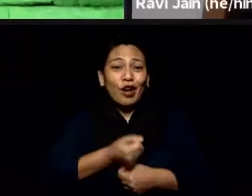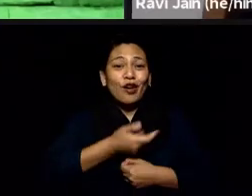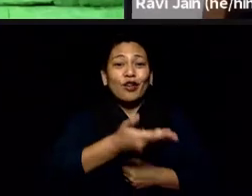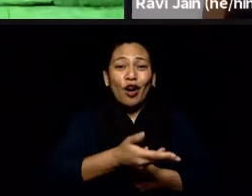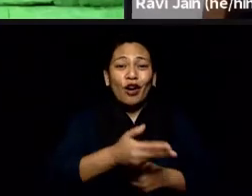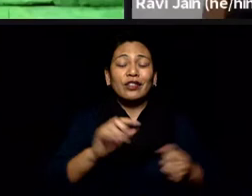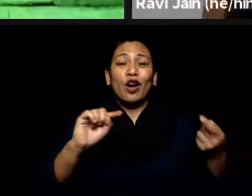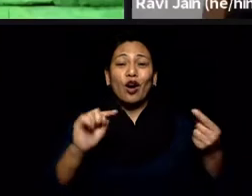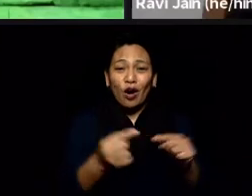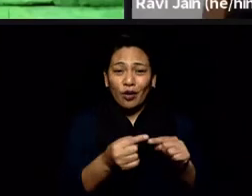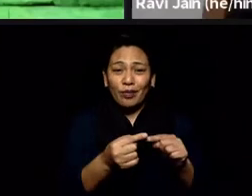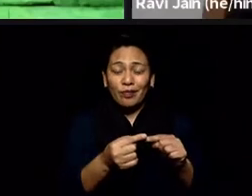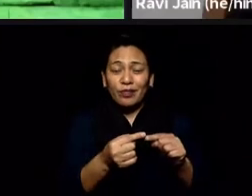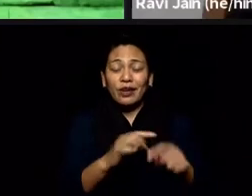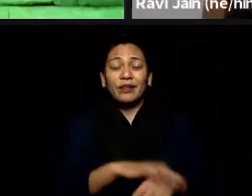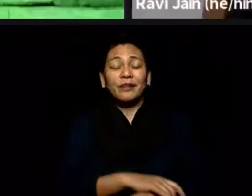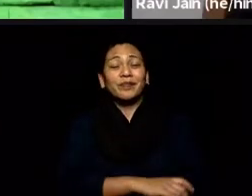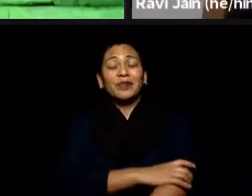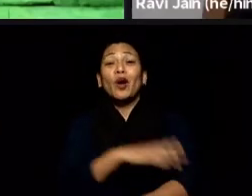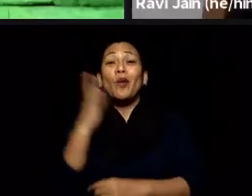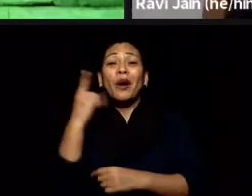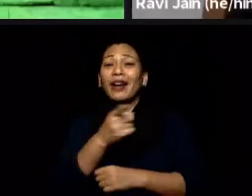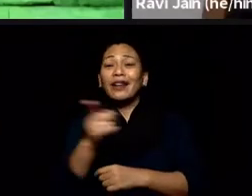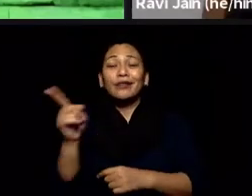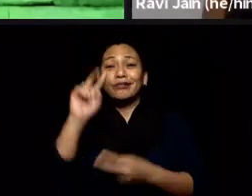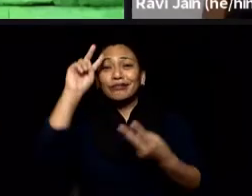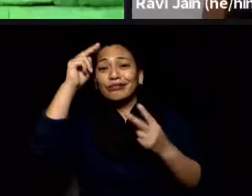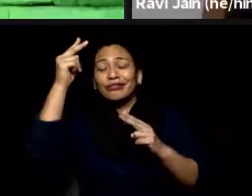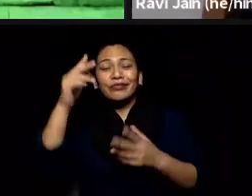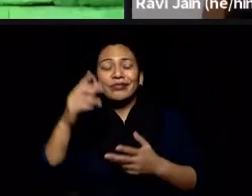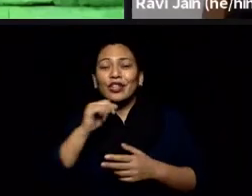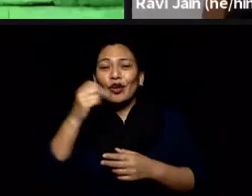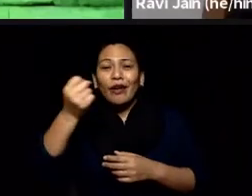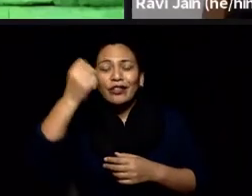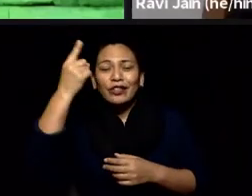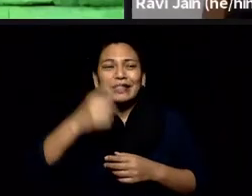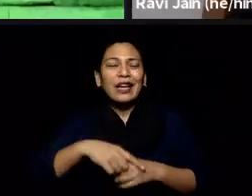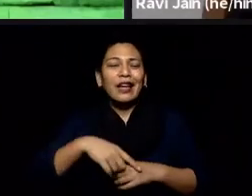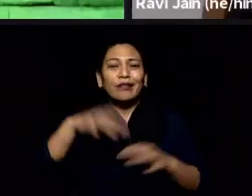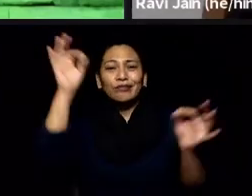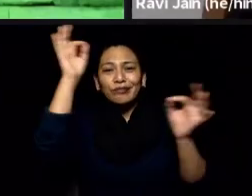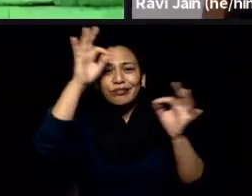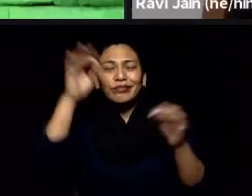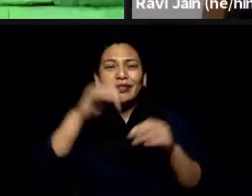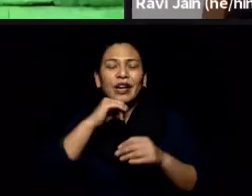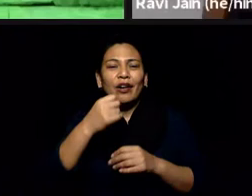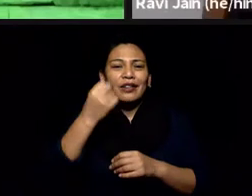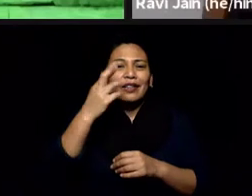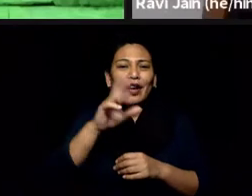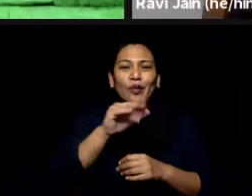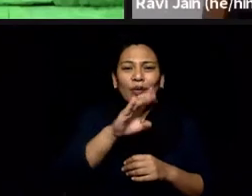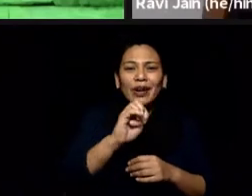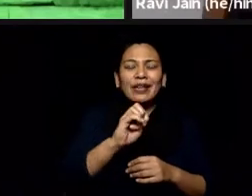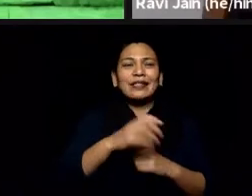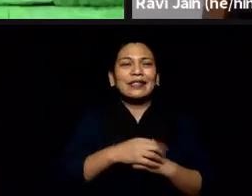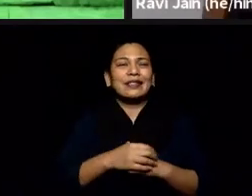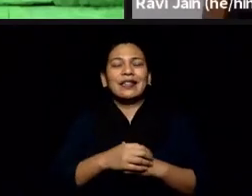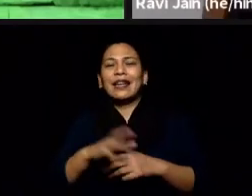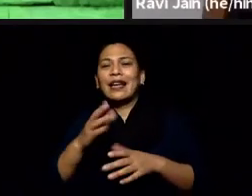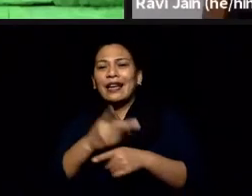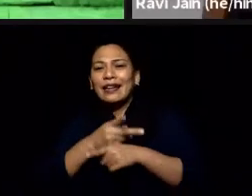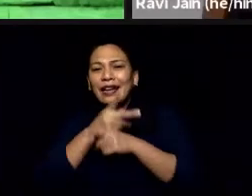They continually cause harm because they don't understand the dynamics of race or